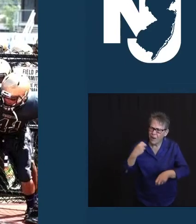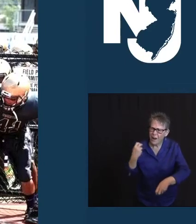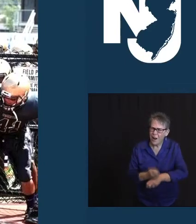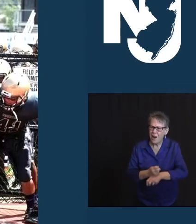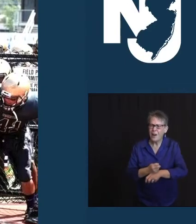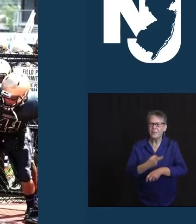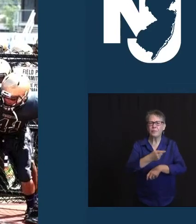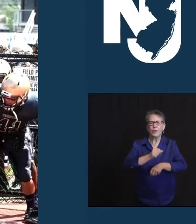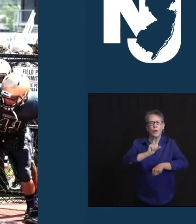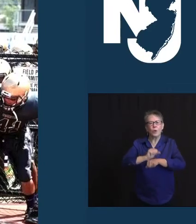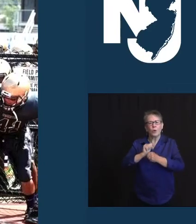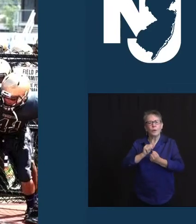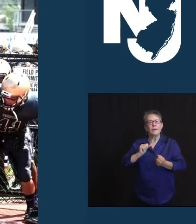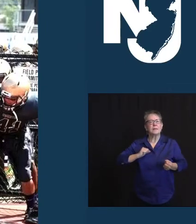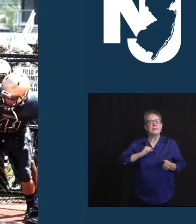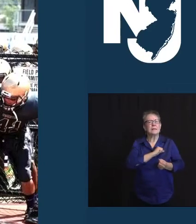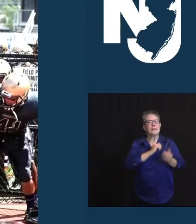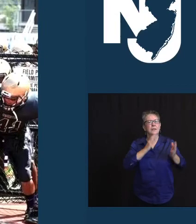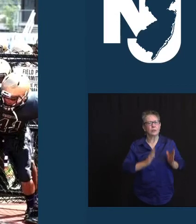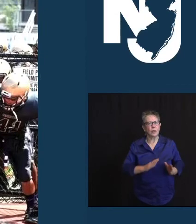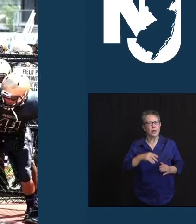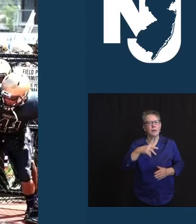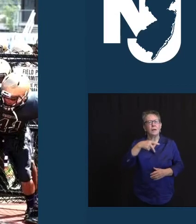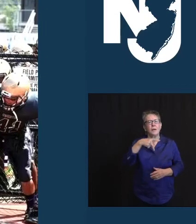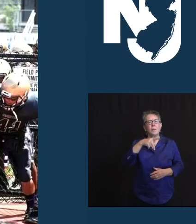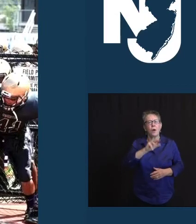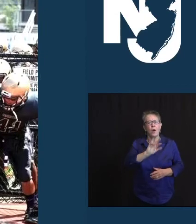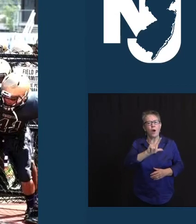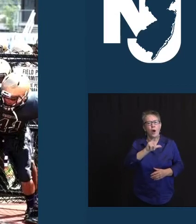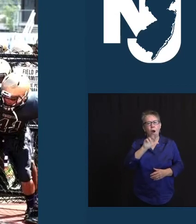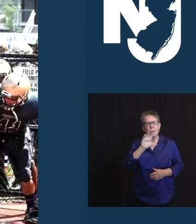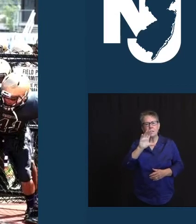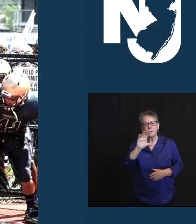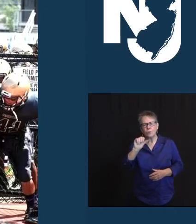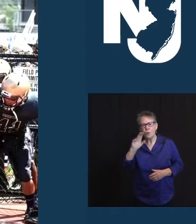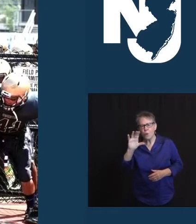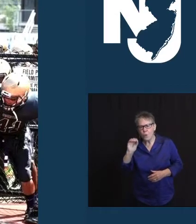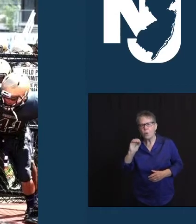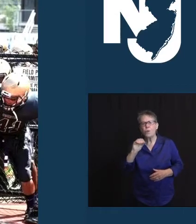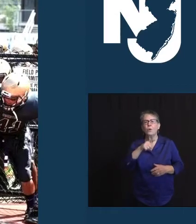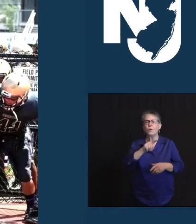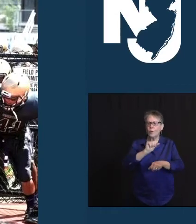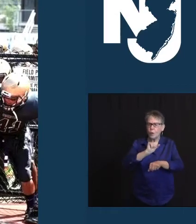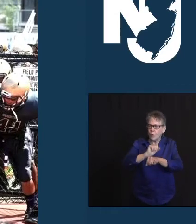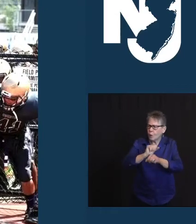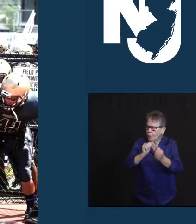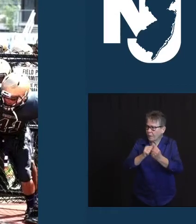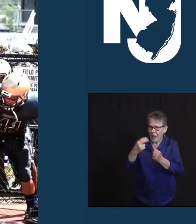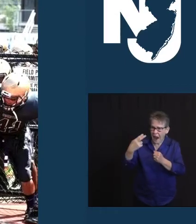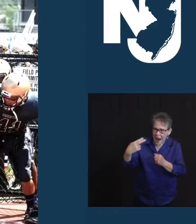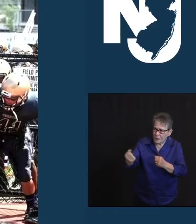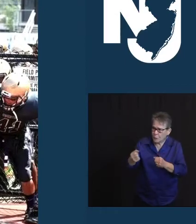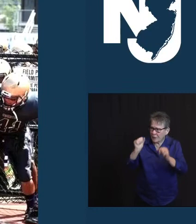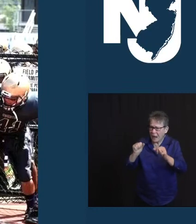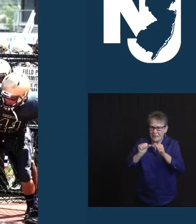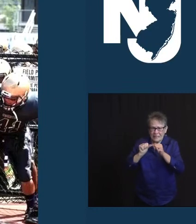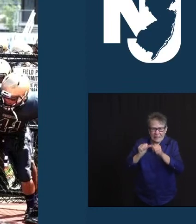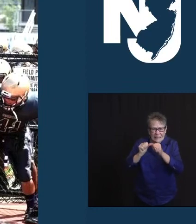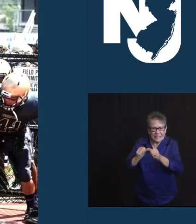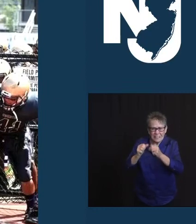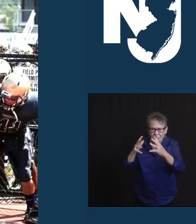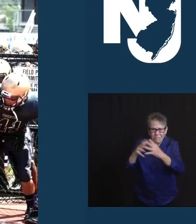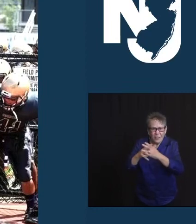a shout out, to ensure that our high school sports seasons could continue even in the face of the pandemic. As a coach and as a native